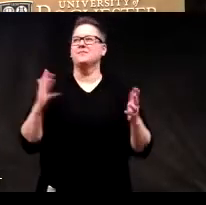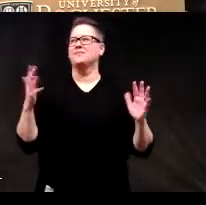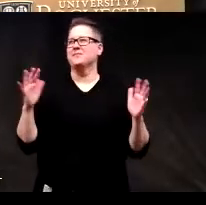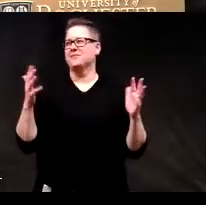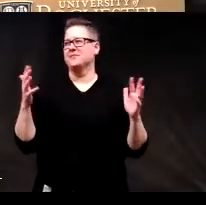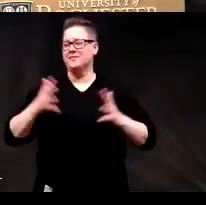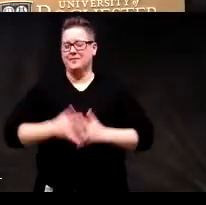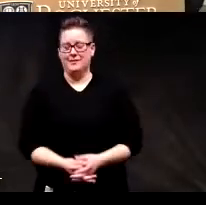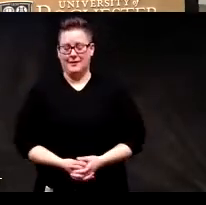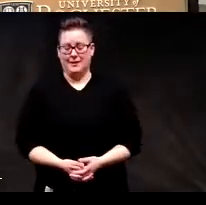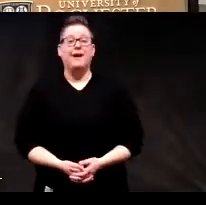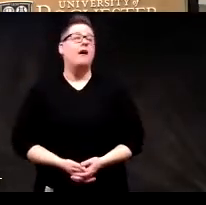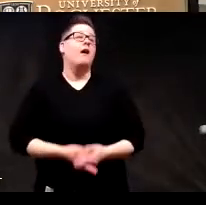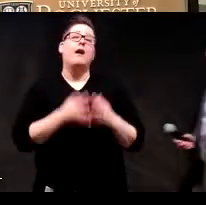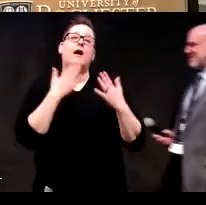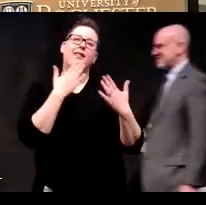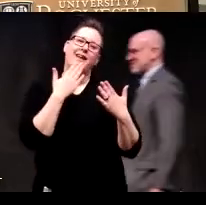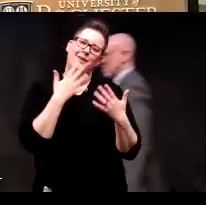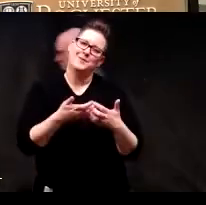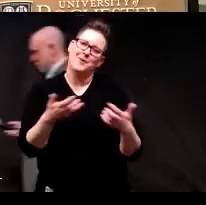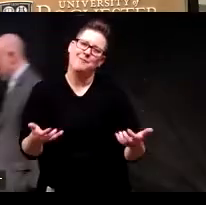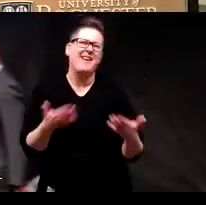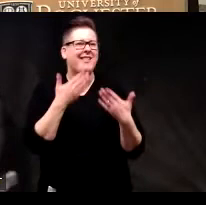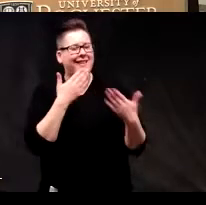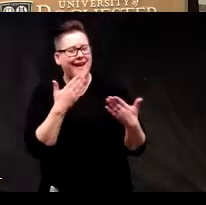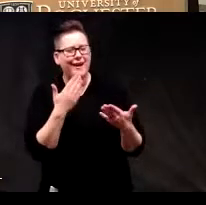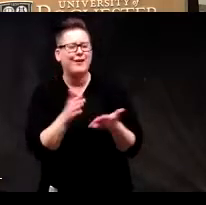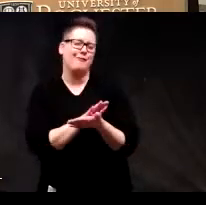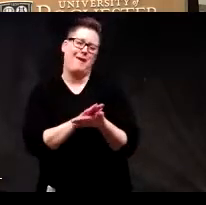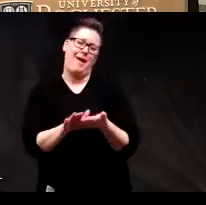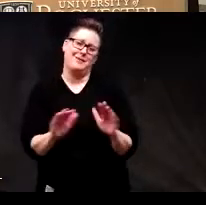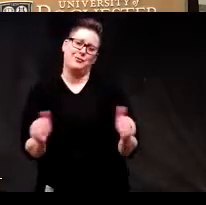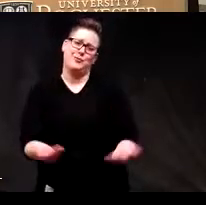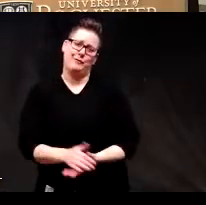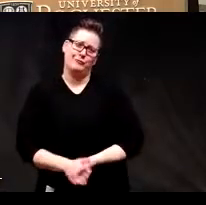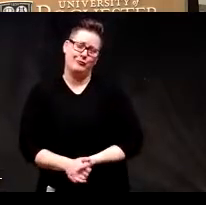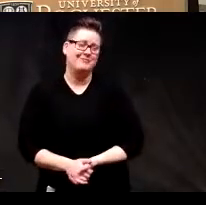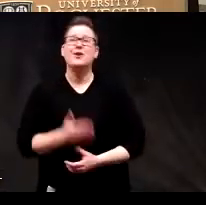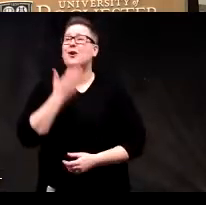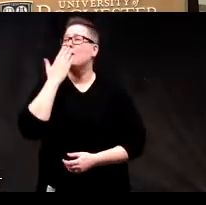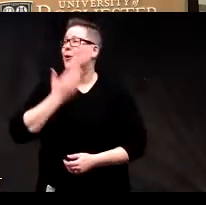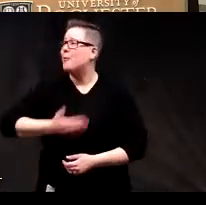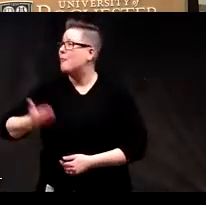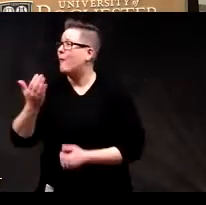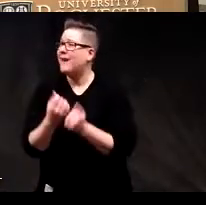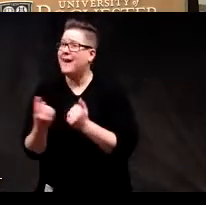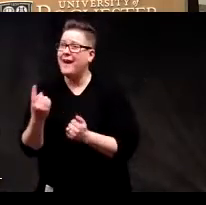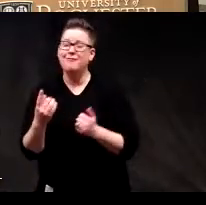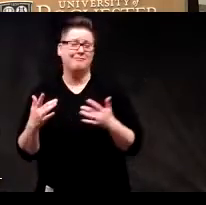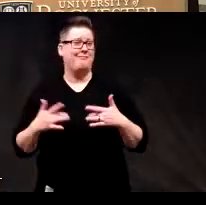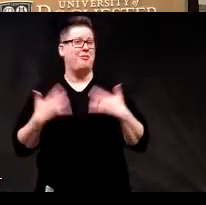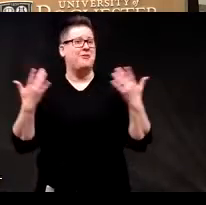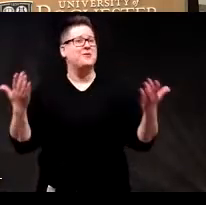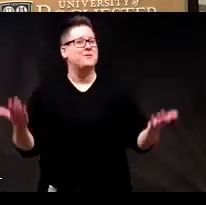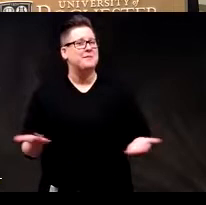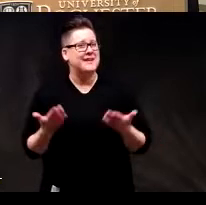So I'm going to keep this for later. Thank you so much. Thank you for that lovely introduction, and good morning, everyone. I'm delighted